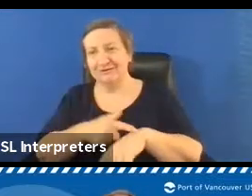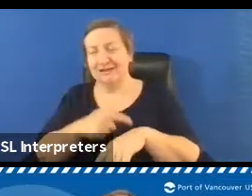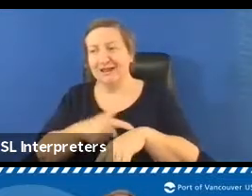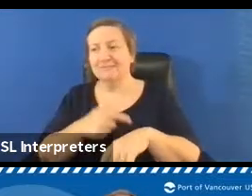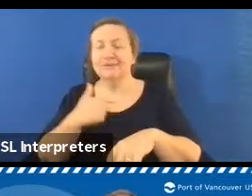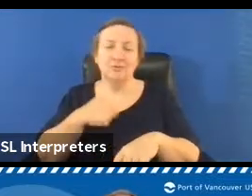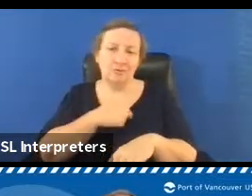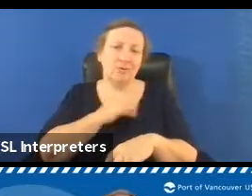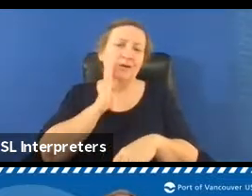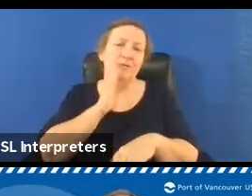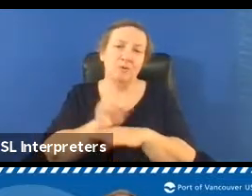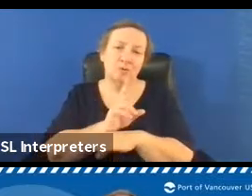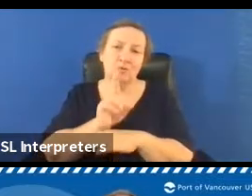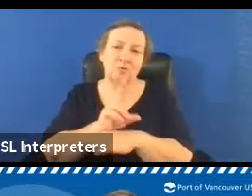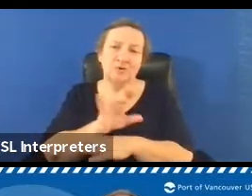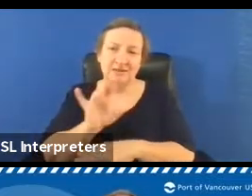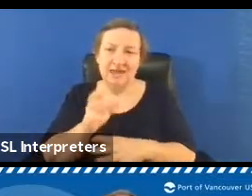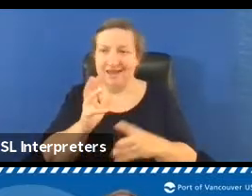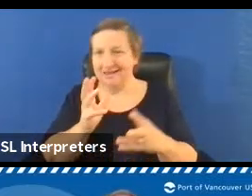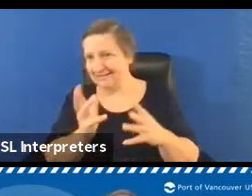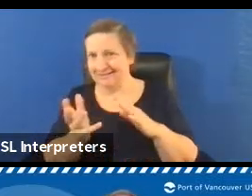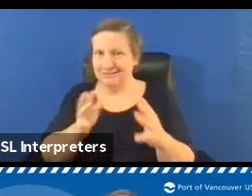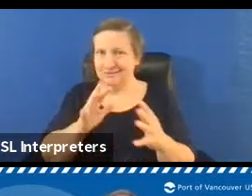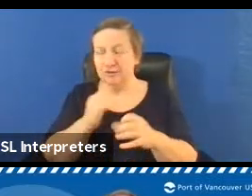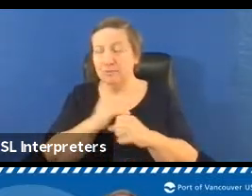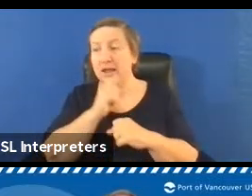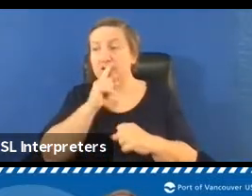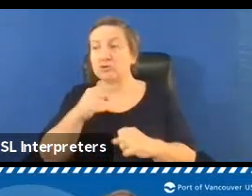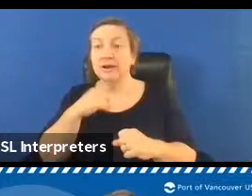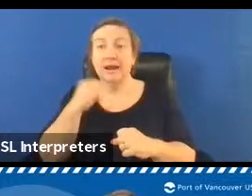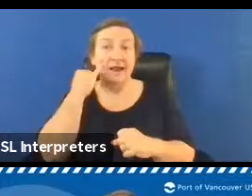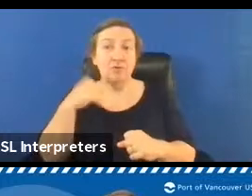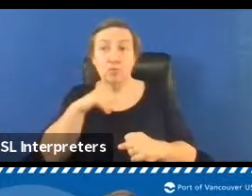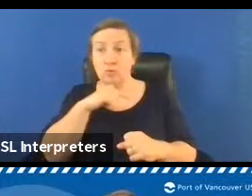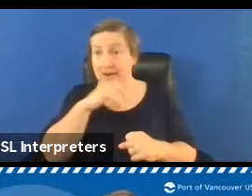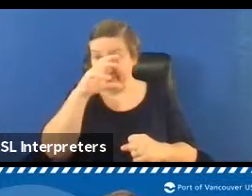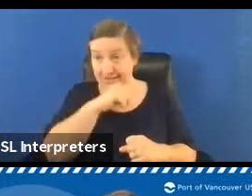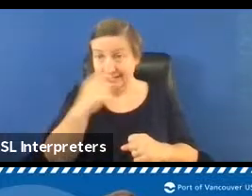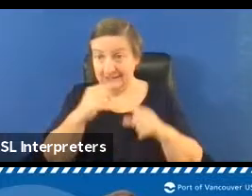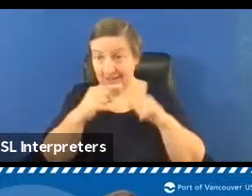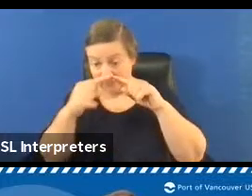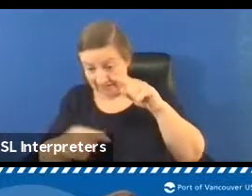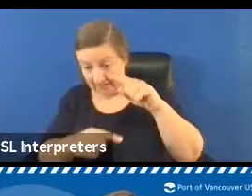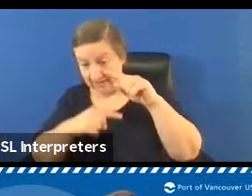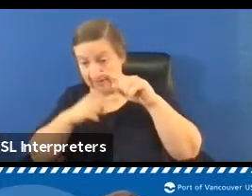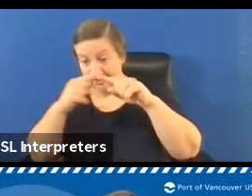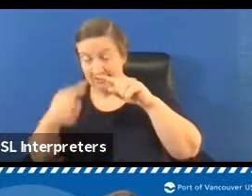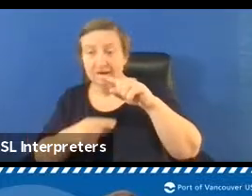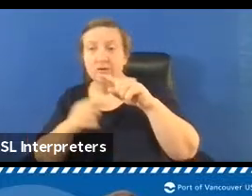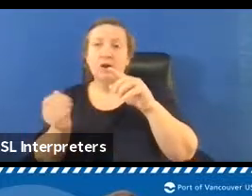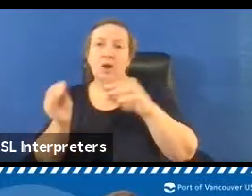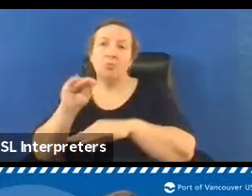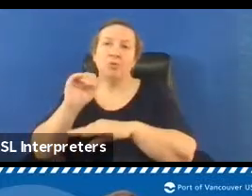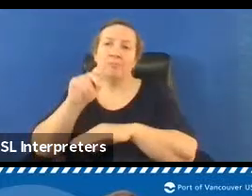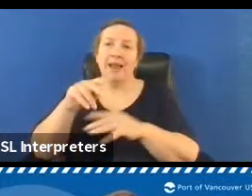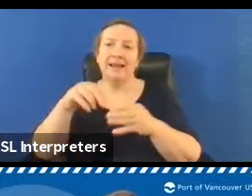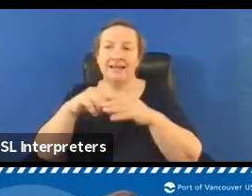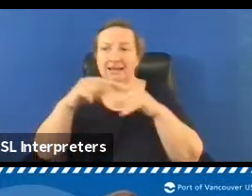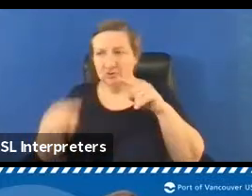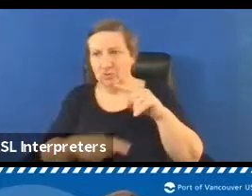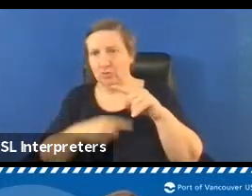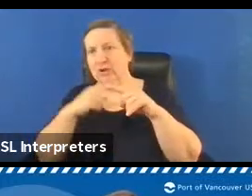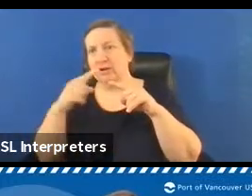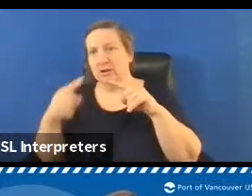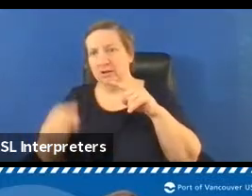will be using that to make sure that if we have missed anything, we can insert something back into that wheel to make